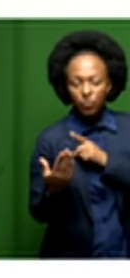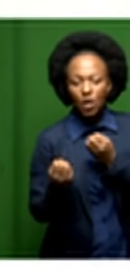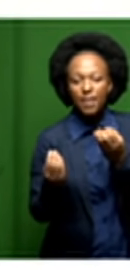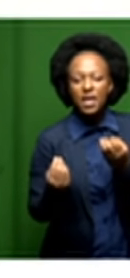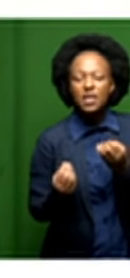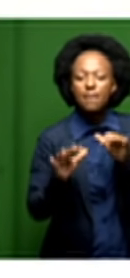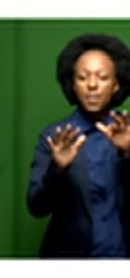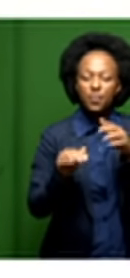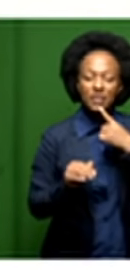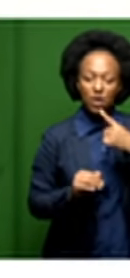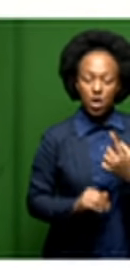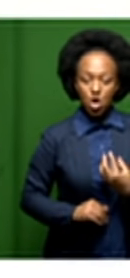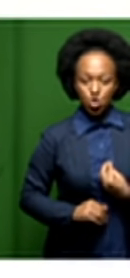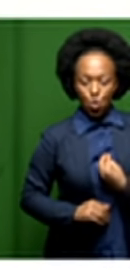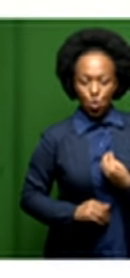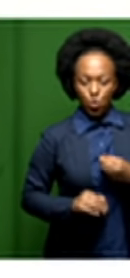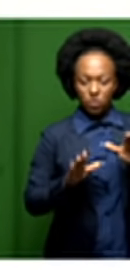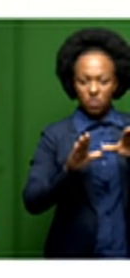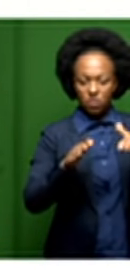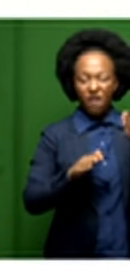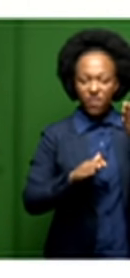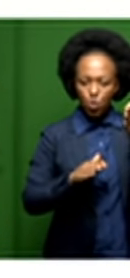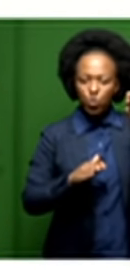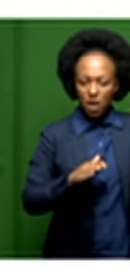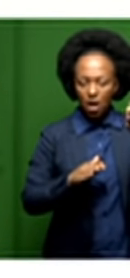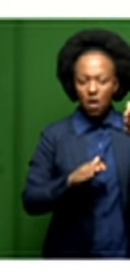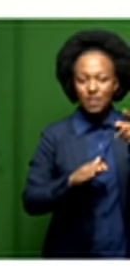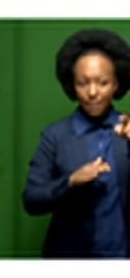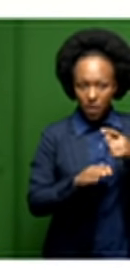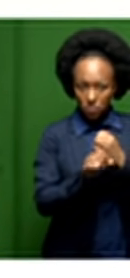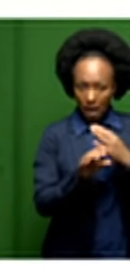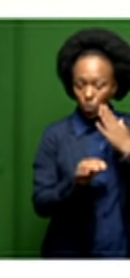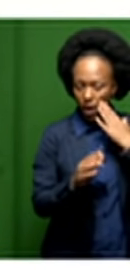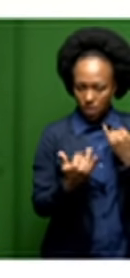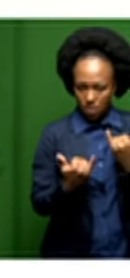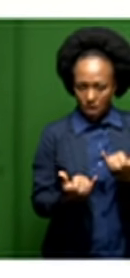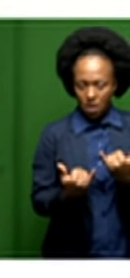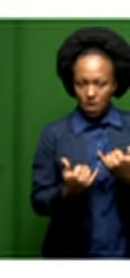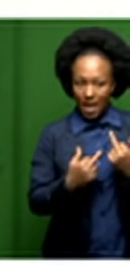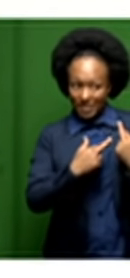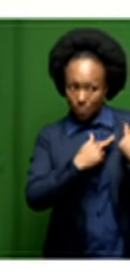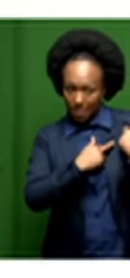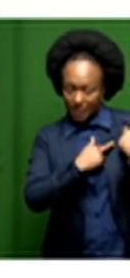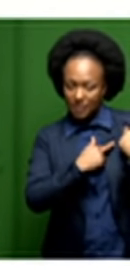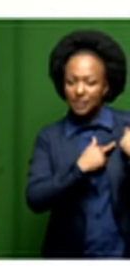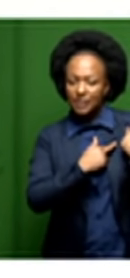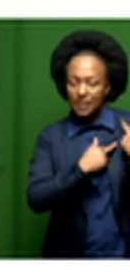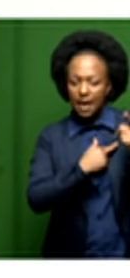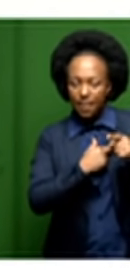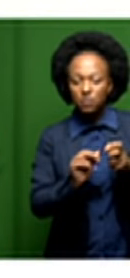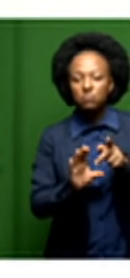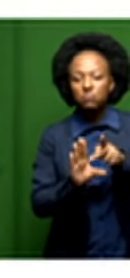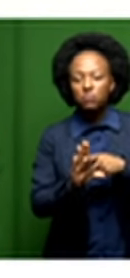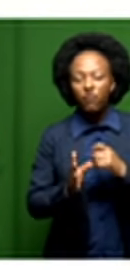say, the youth is the future, and indeed they need to start now. And that responsibility is to participate